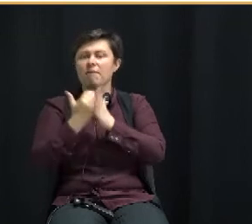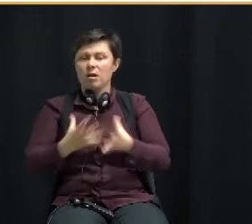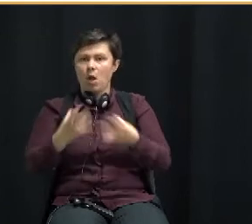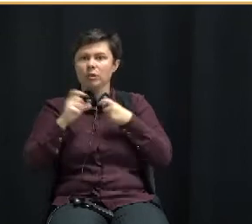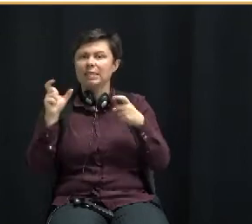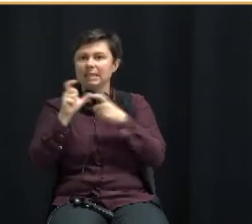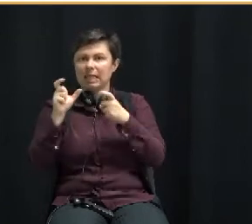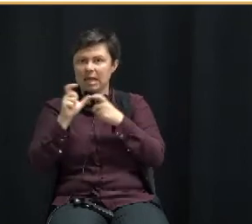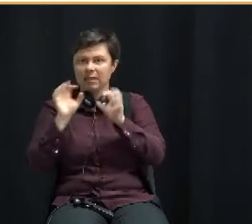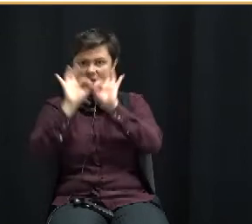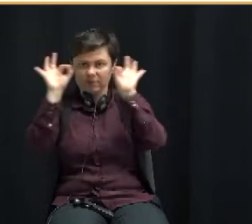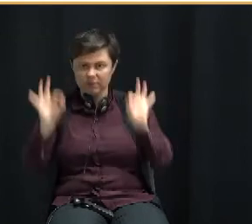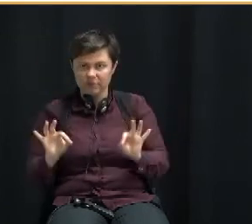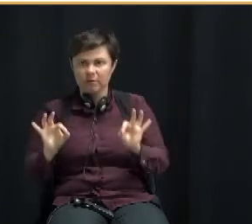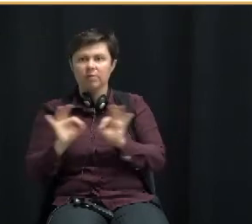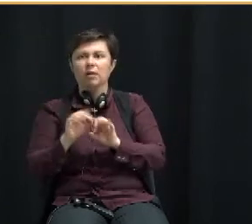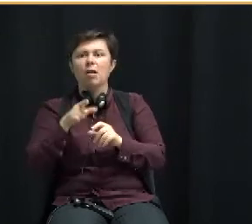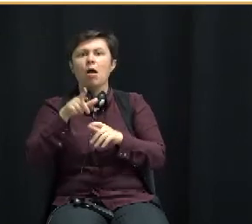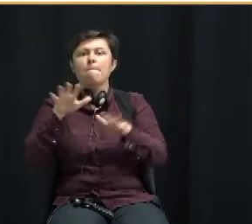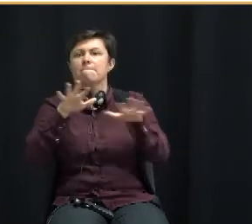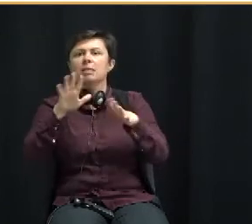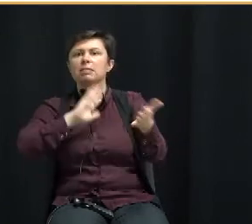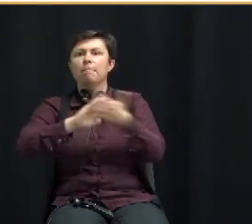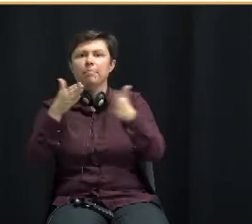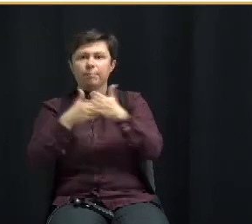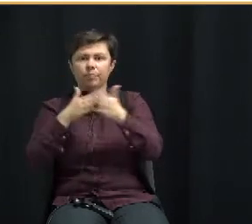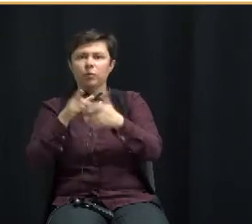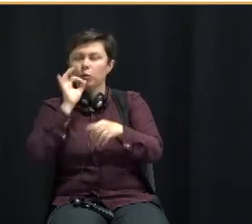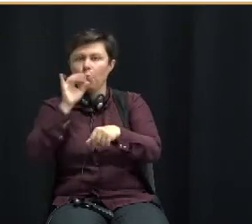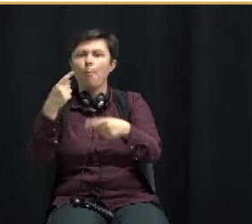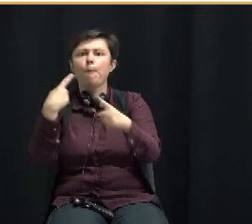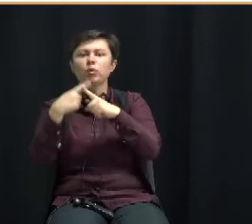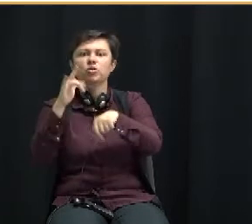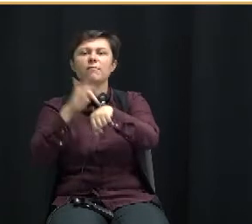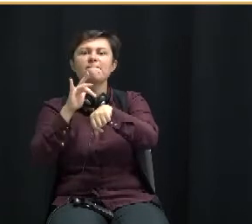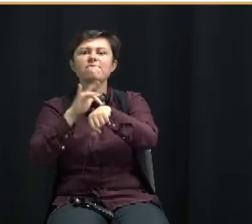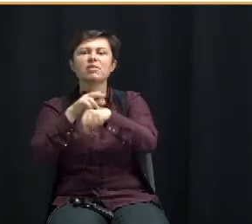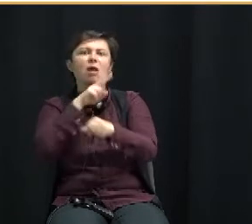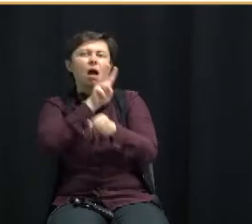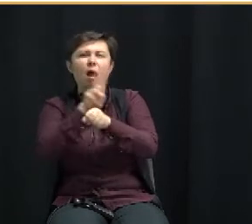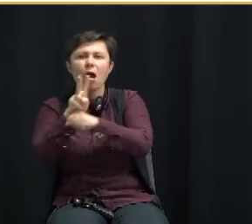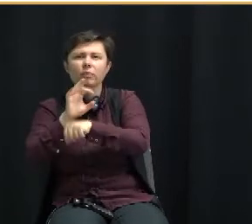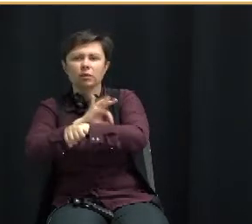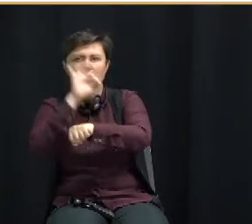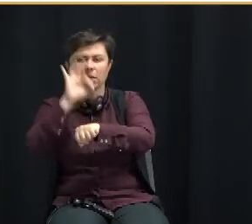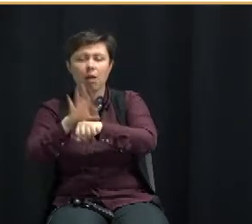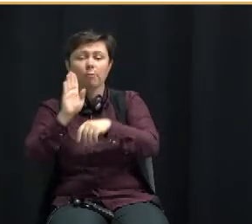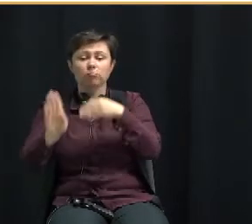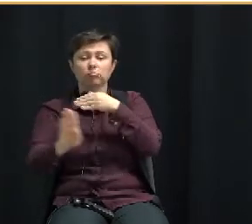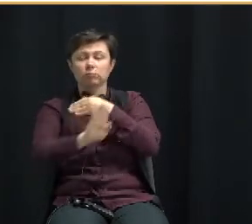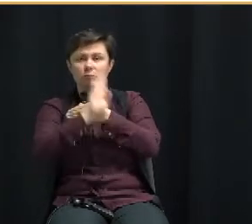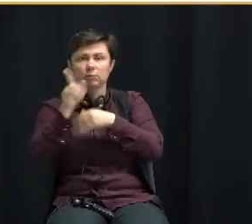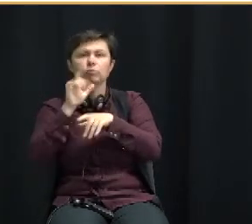certain solutions in different areas. So the condition for being granted this venue without